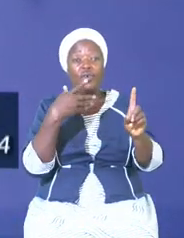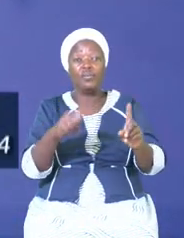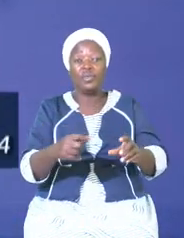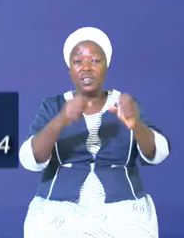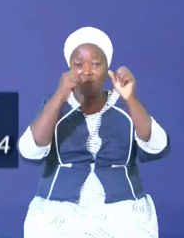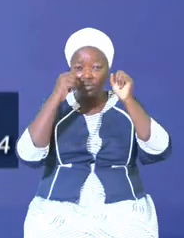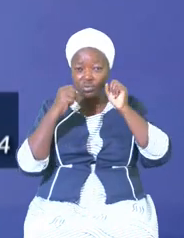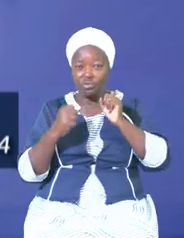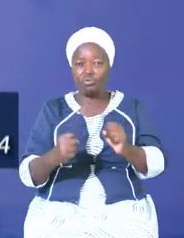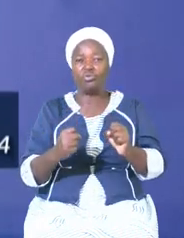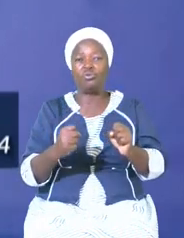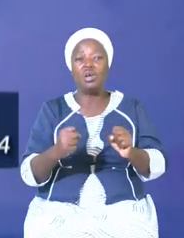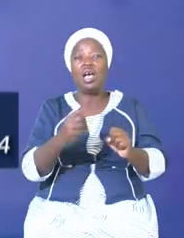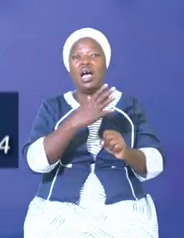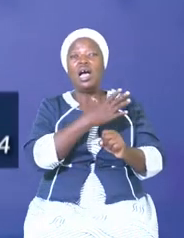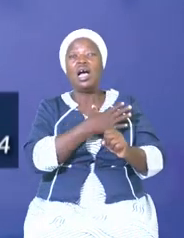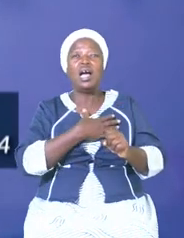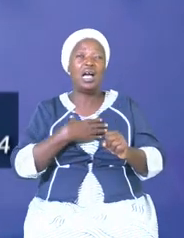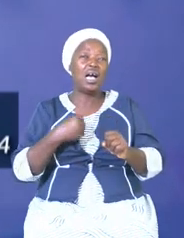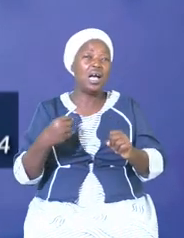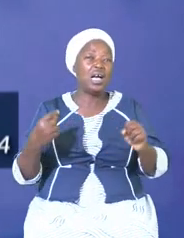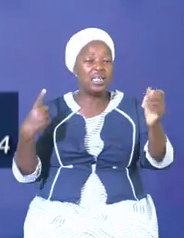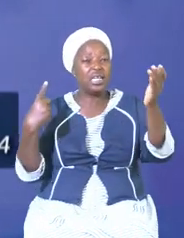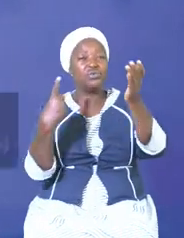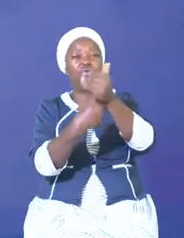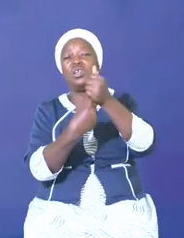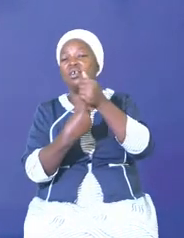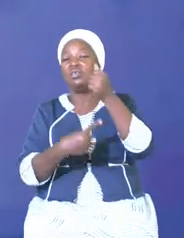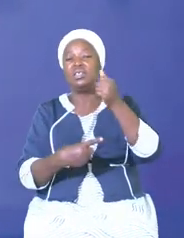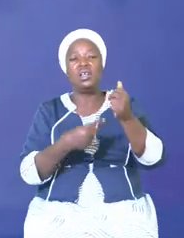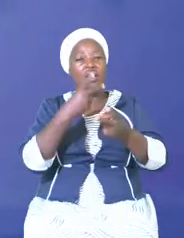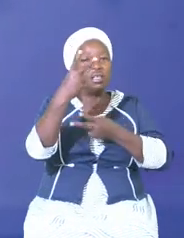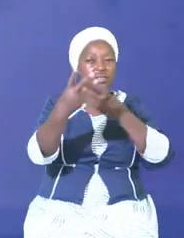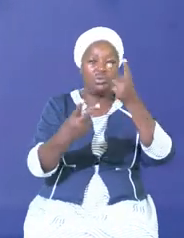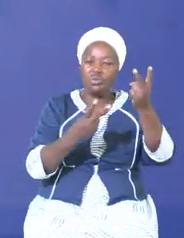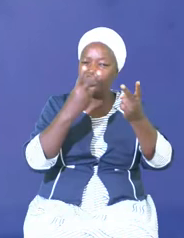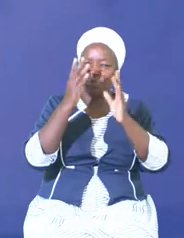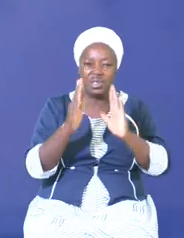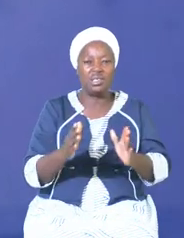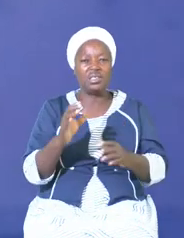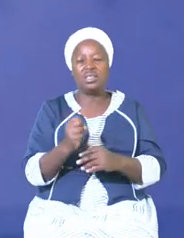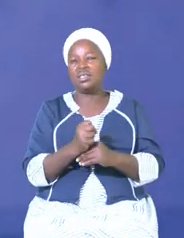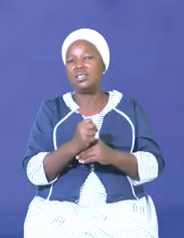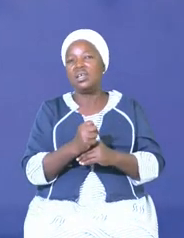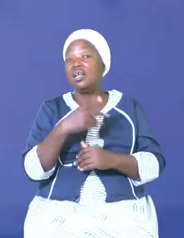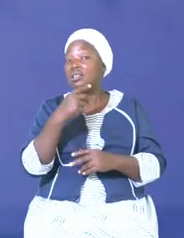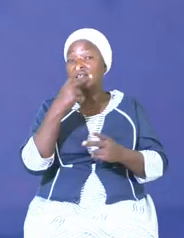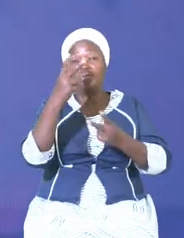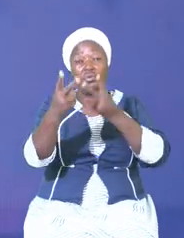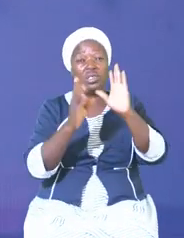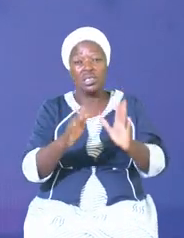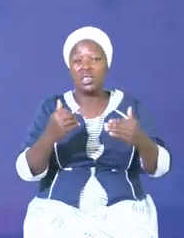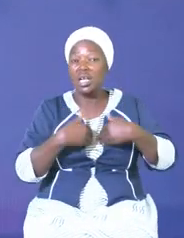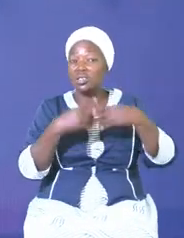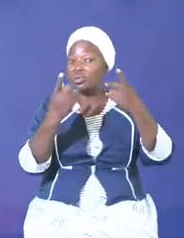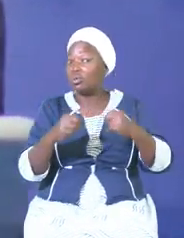and ensnaring strangers. The strangers that come sometimes in a